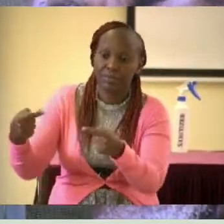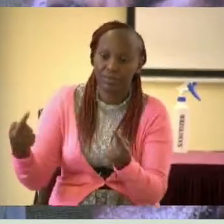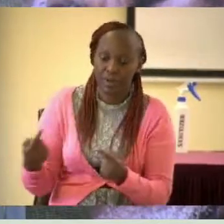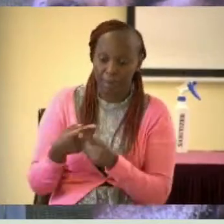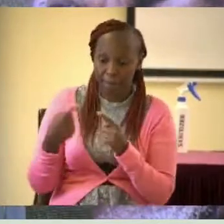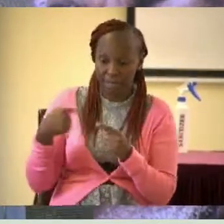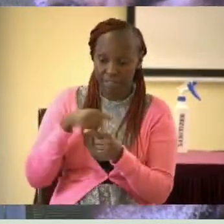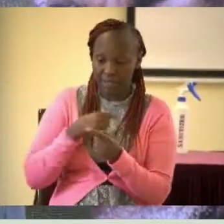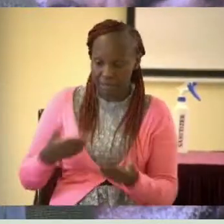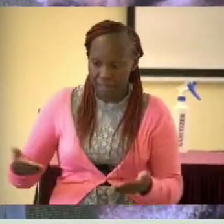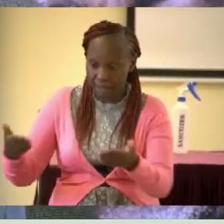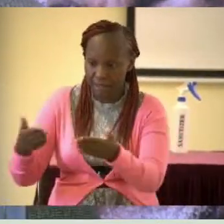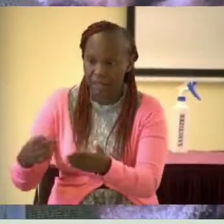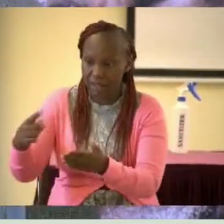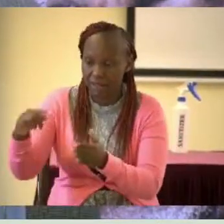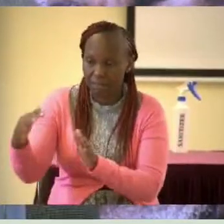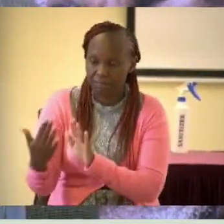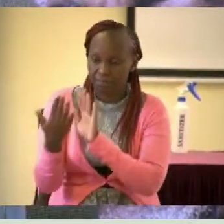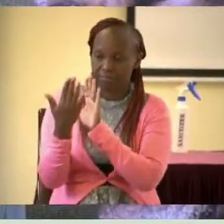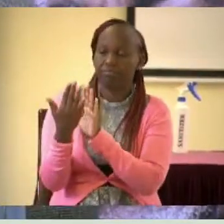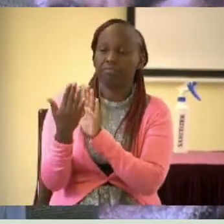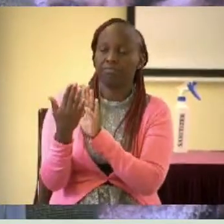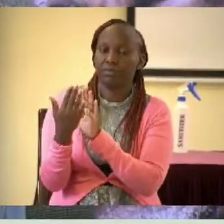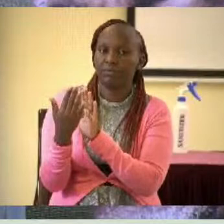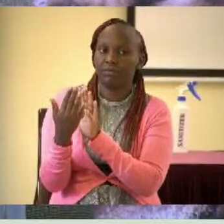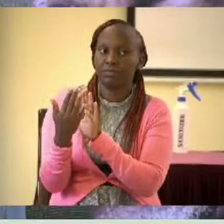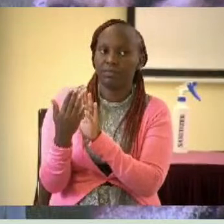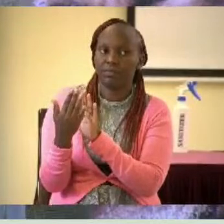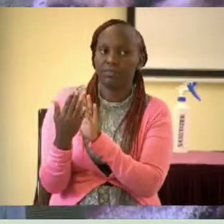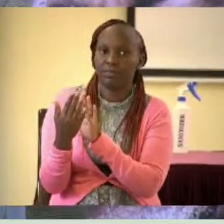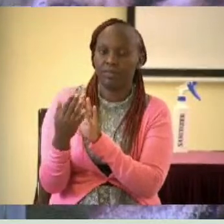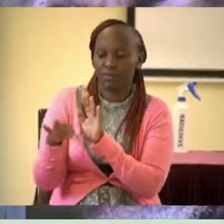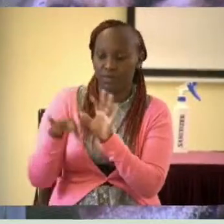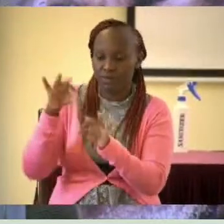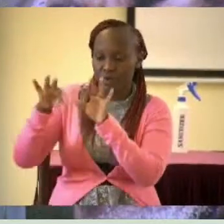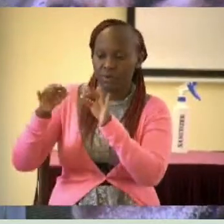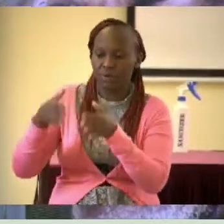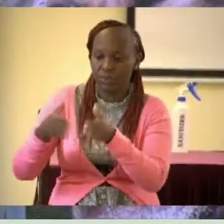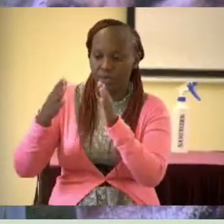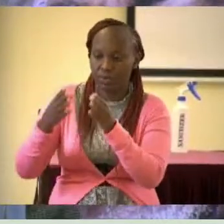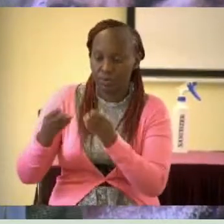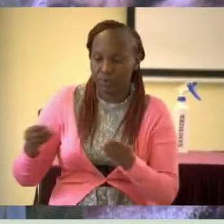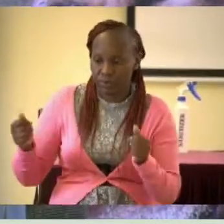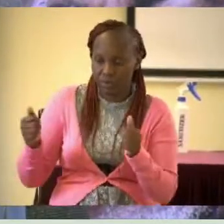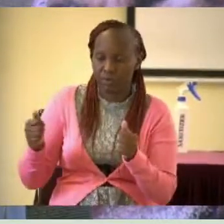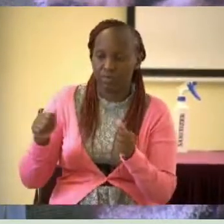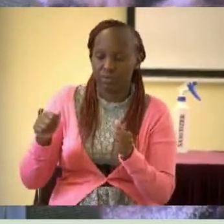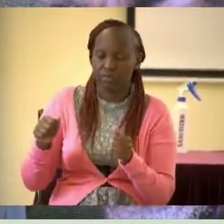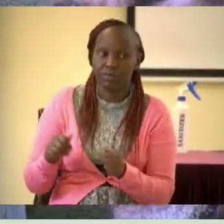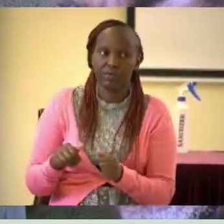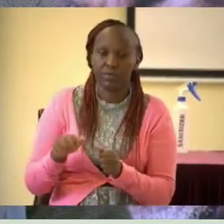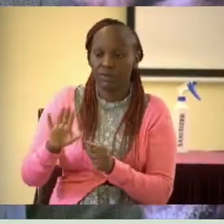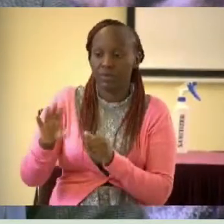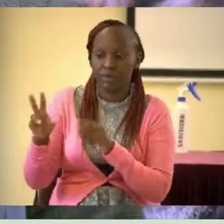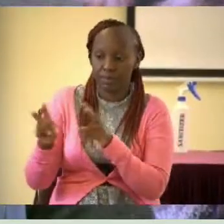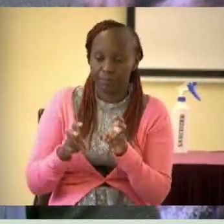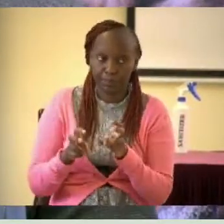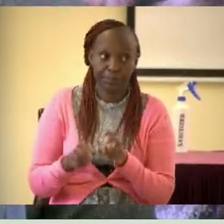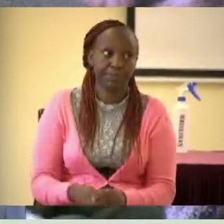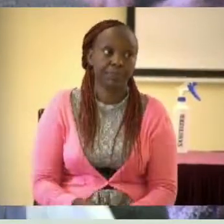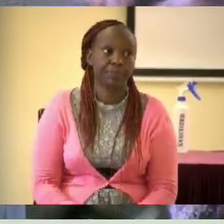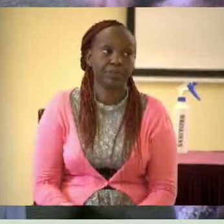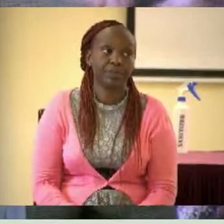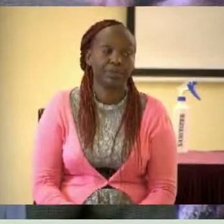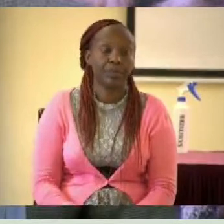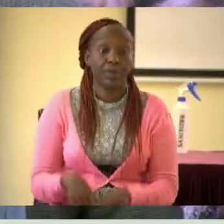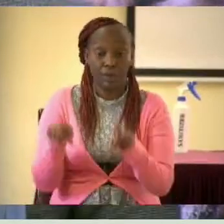to reach out to us, and we found ways of dealing with that issues. We've